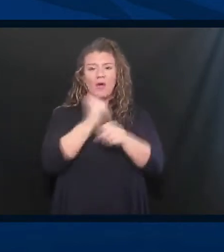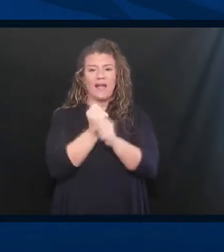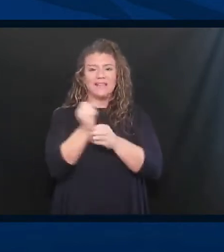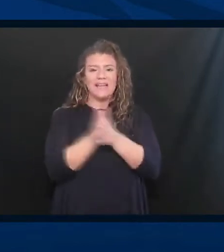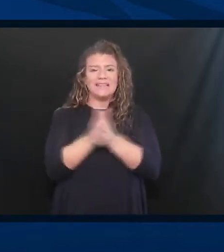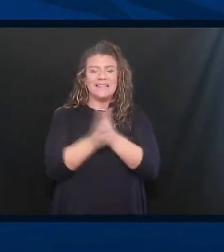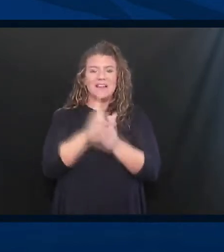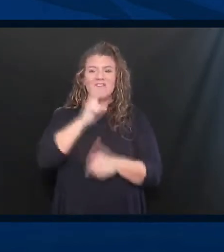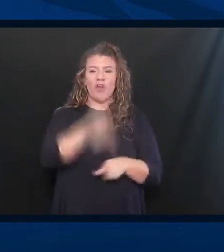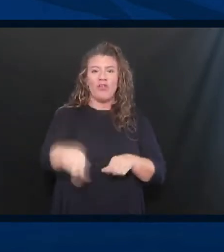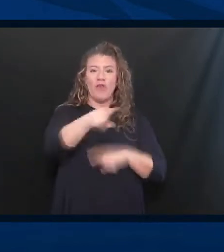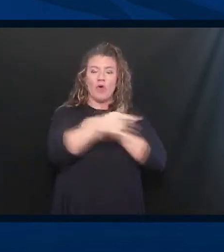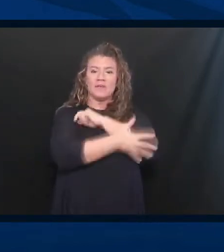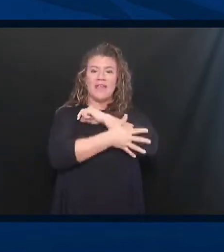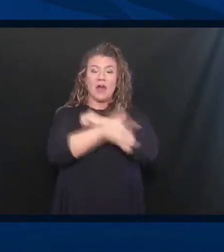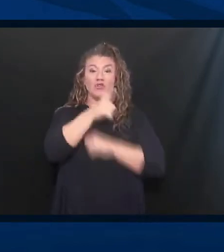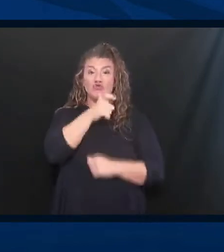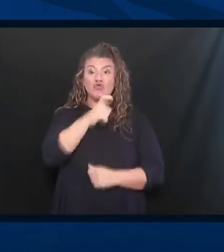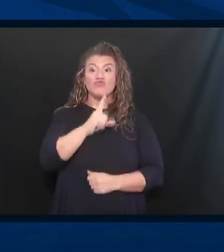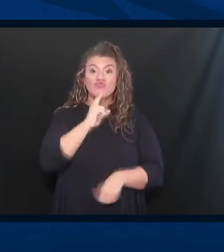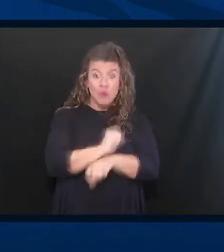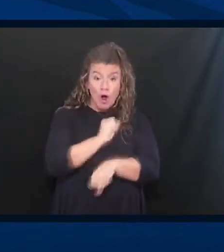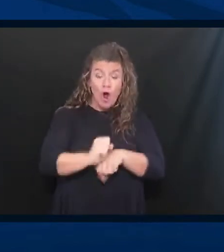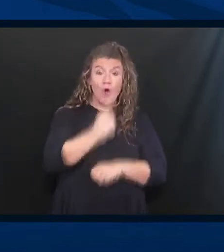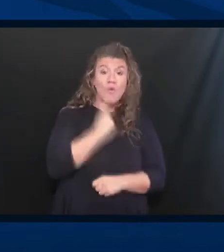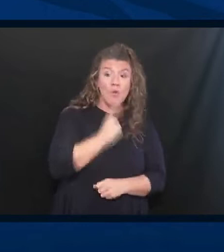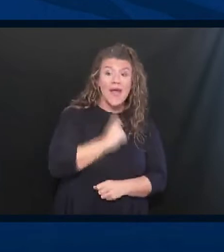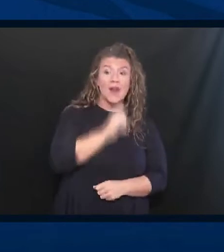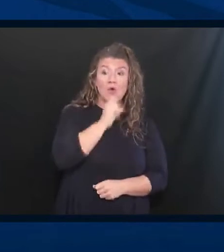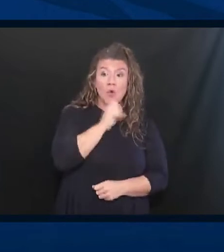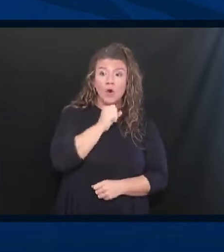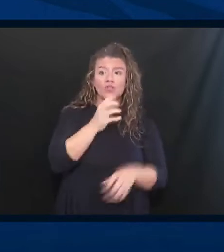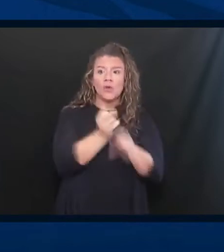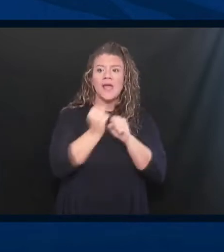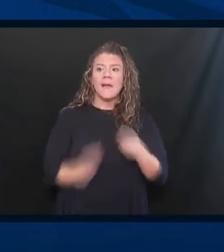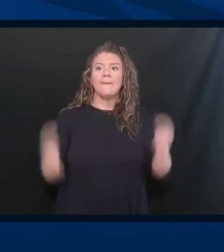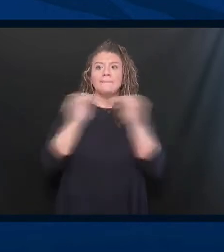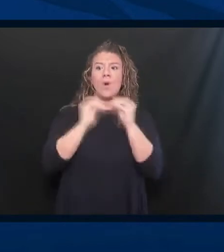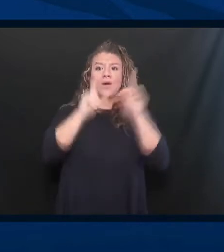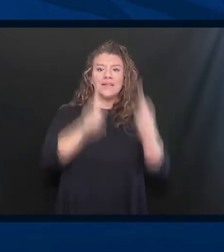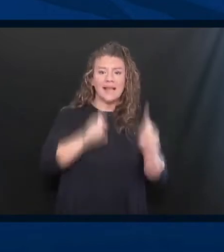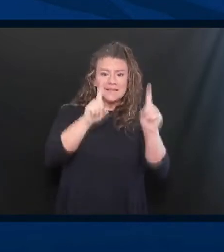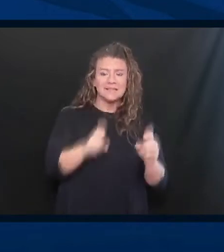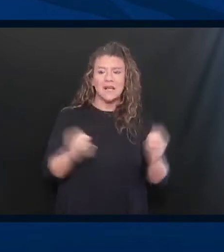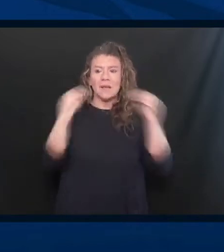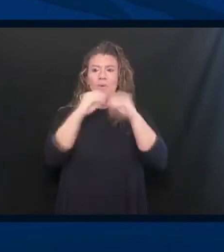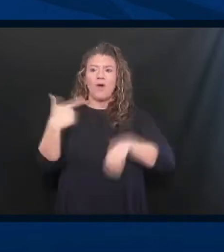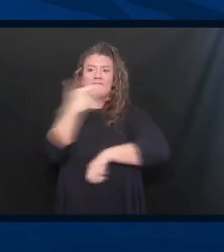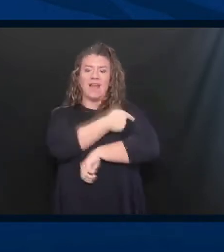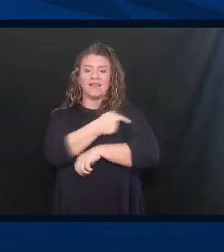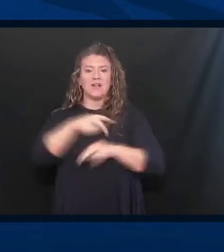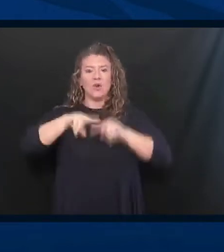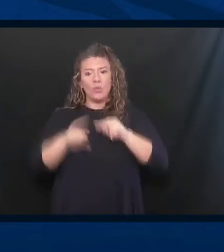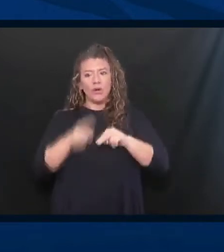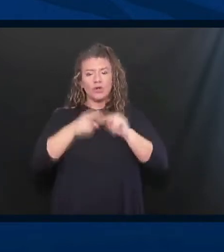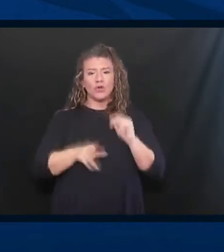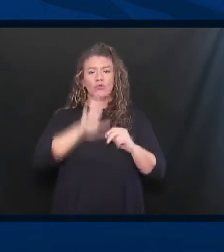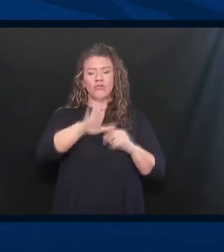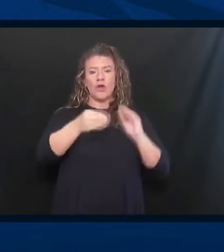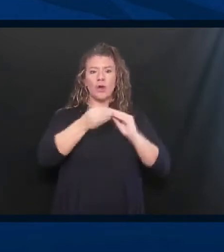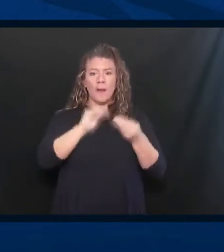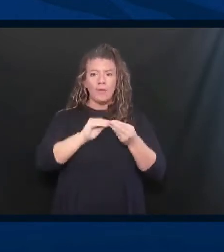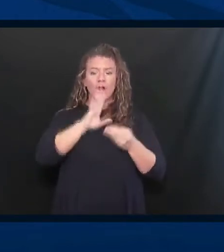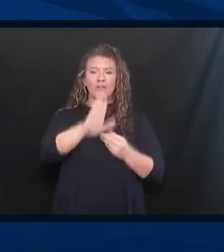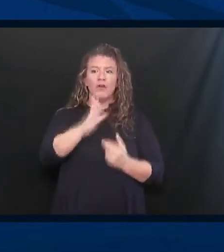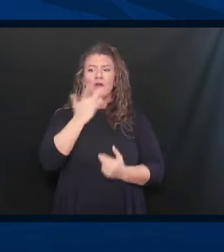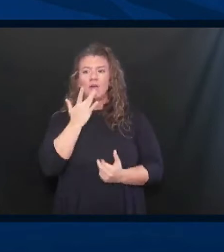those counties that are red and orange to get more people tested, more vaccinated, and bring their numbers down and reduce their color and eliminate